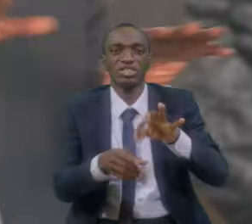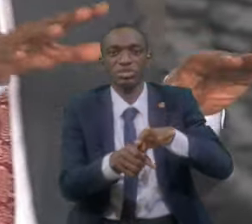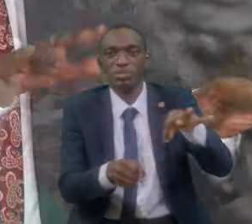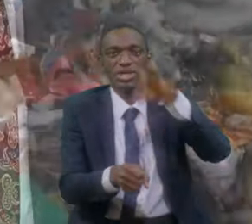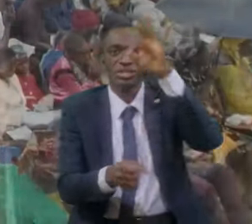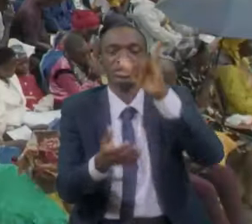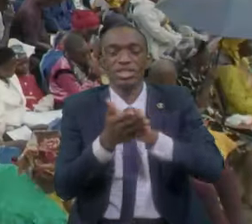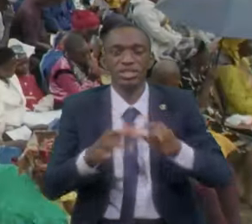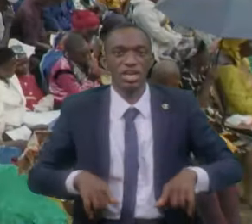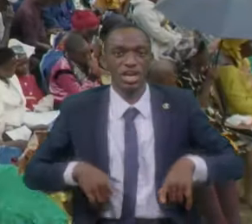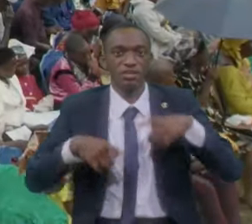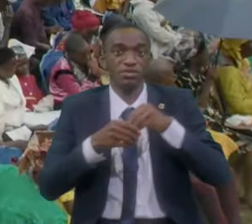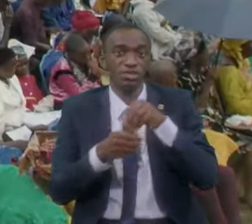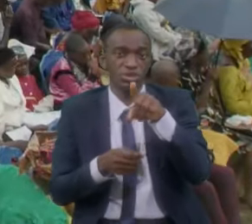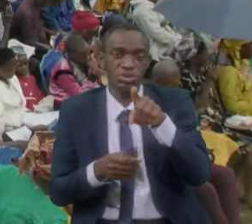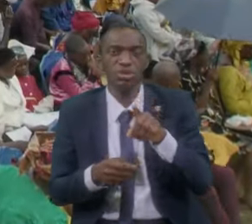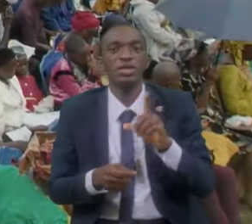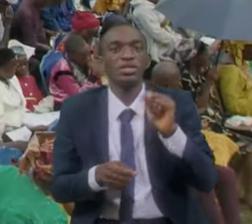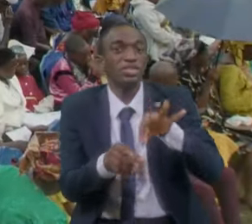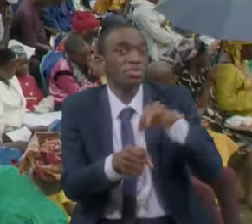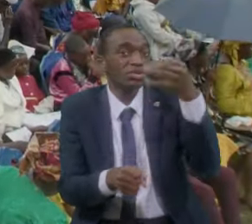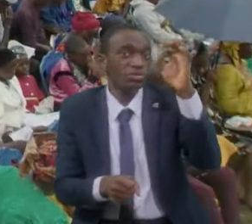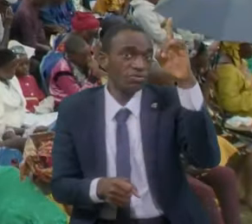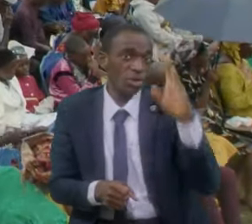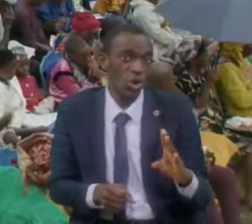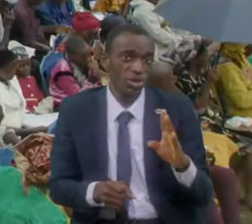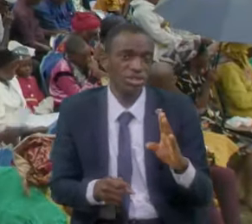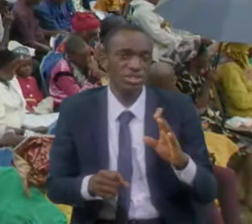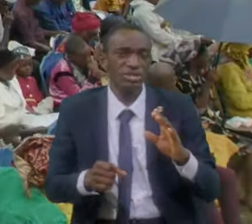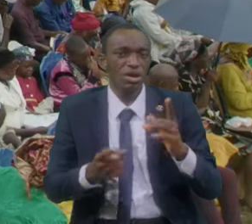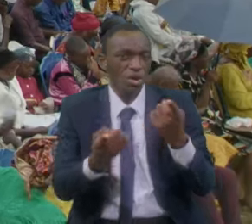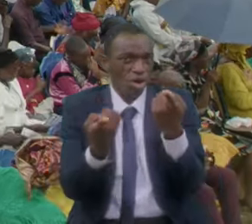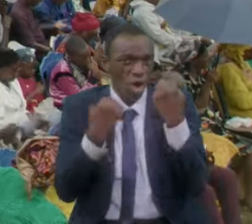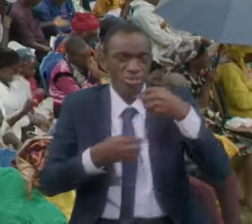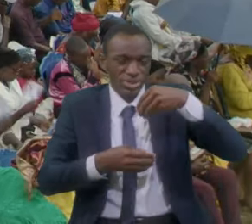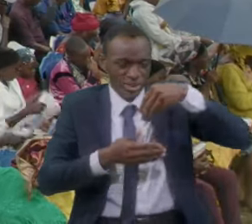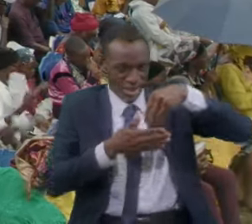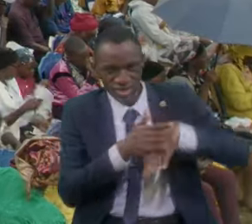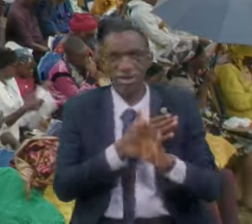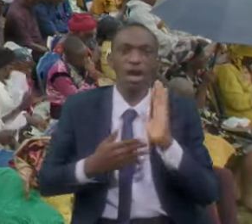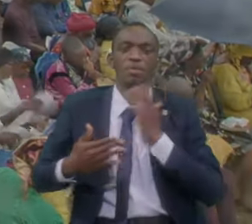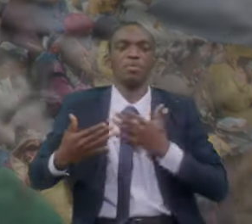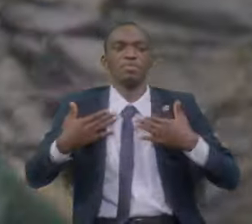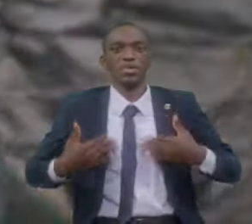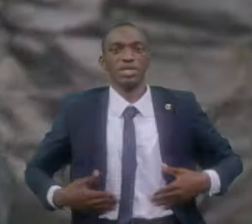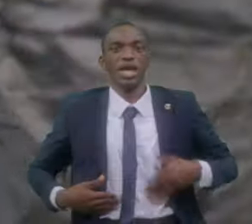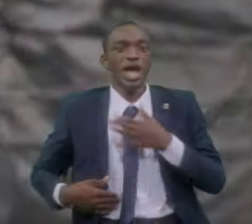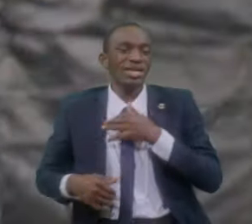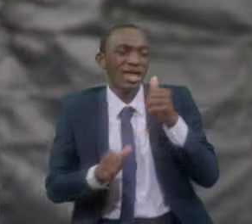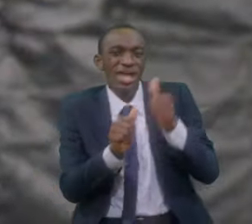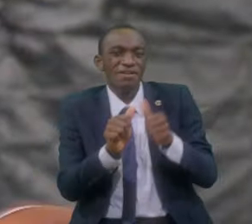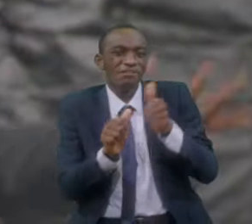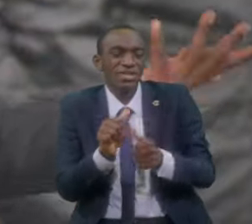The Spirit of God comes within our body, and every dead tissue